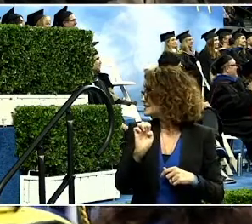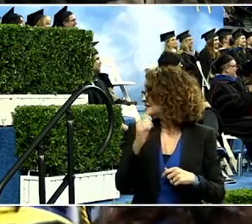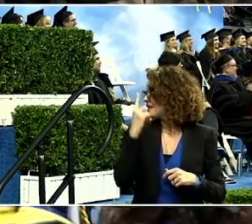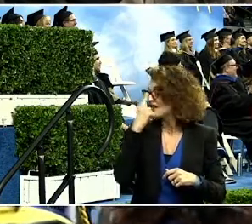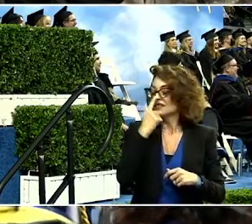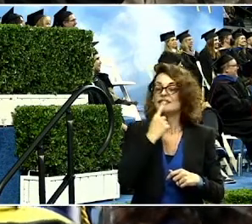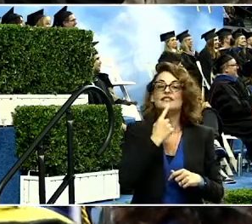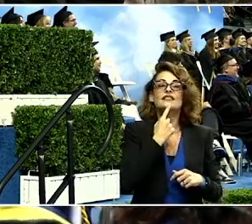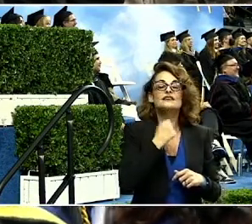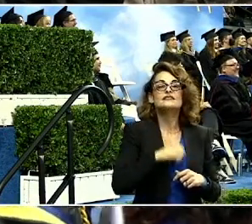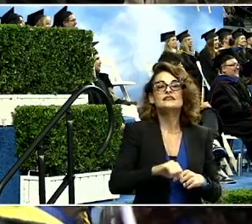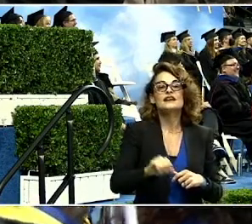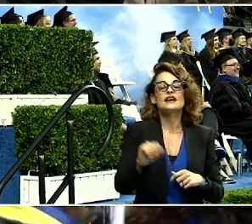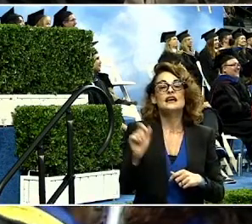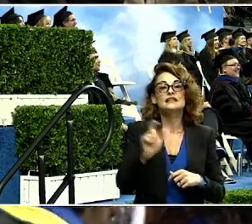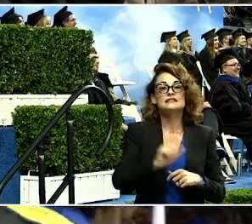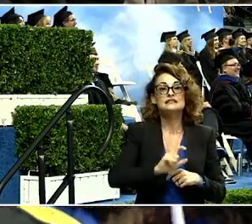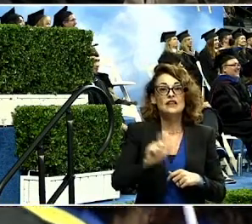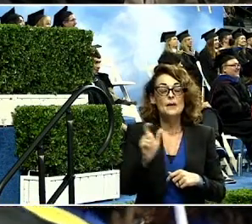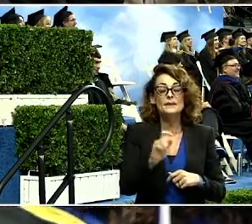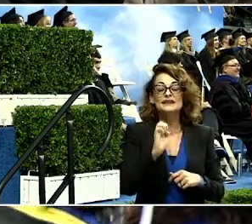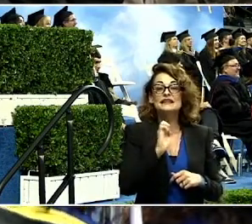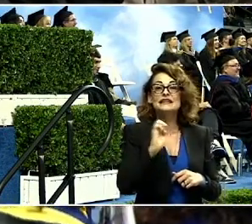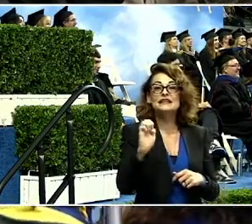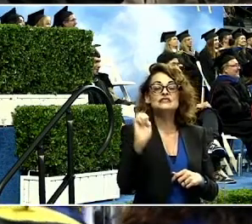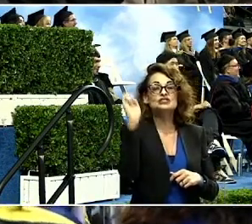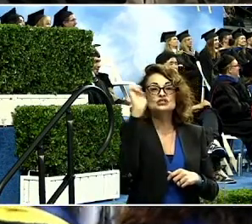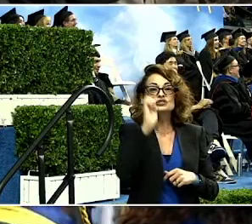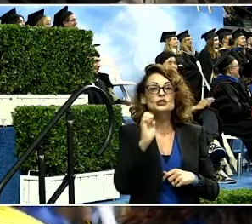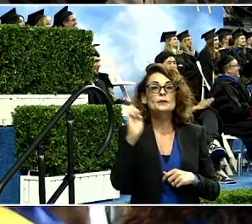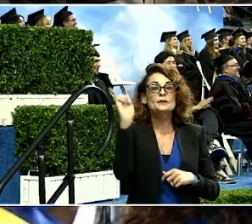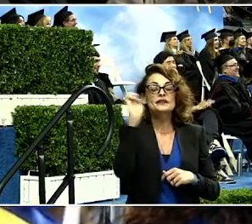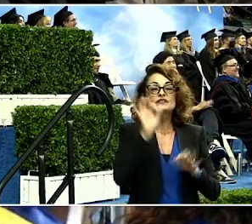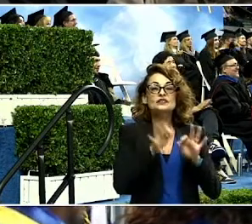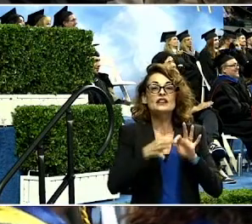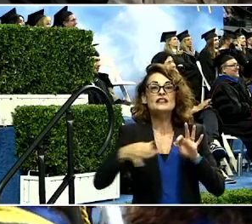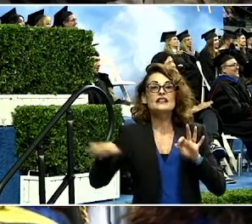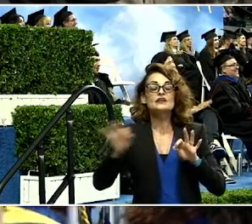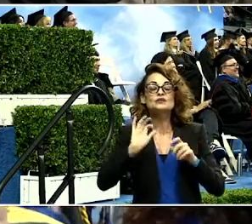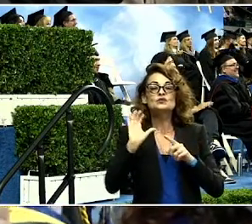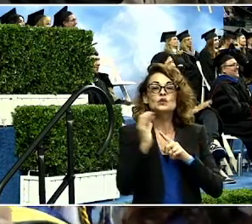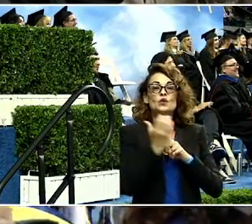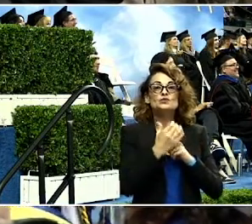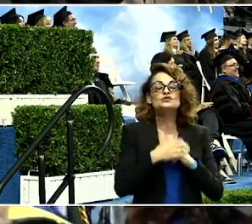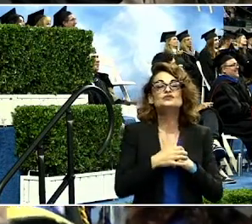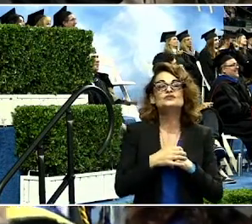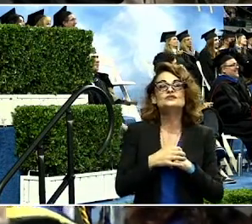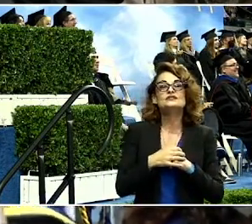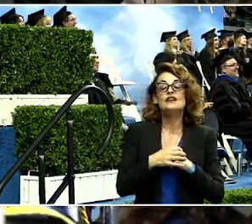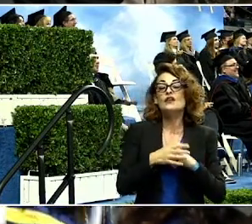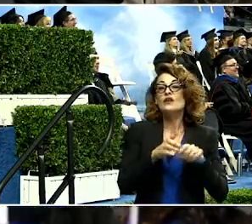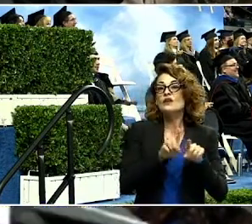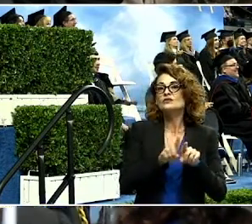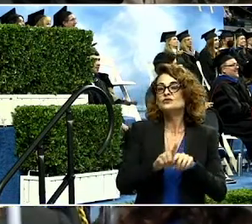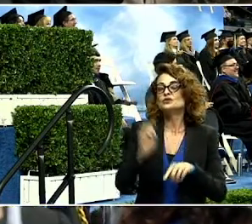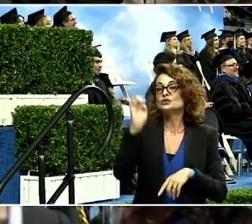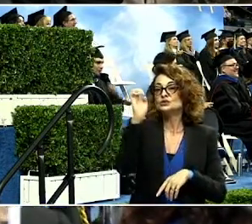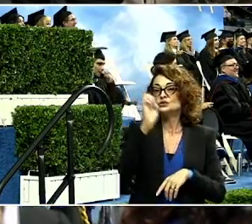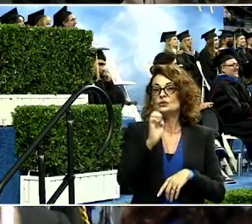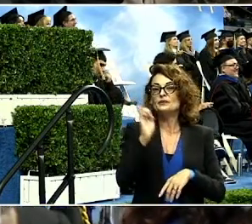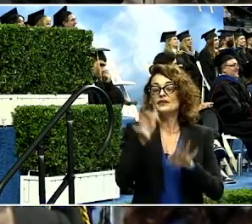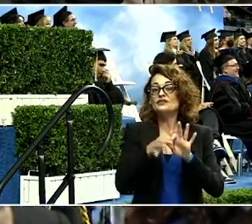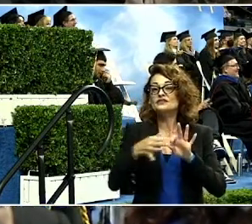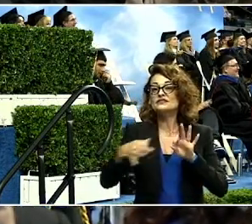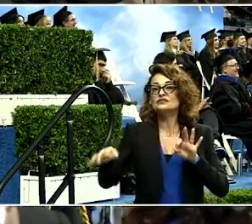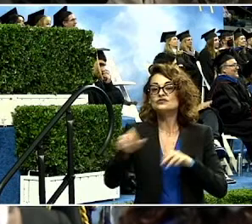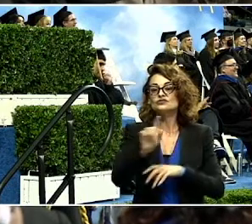in Slavic, East European, and Eurasian languages and cultures, and in European languages and transcultural